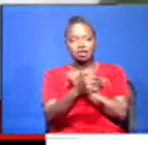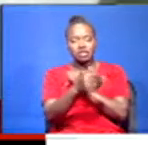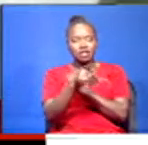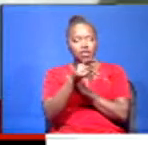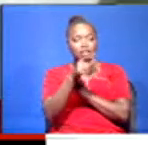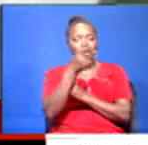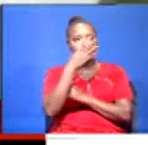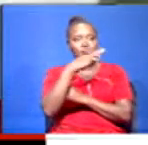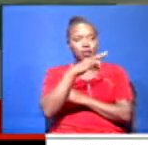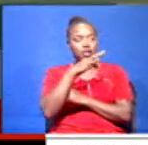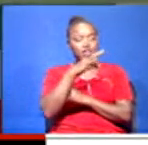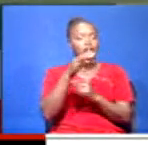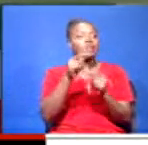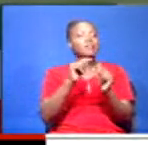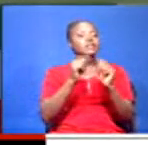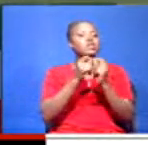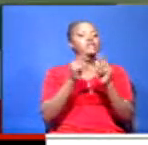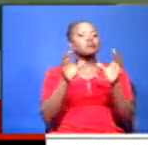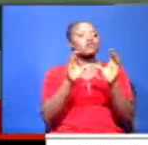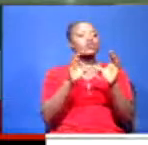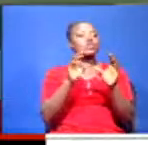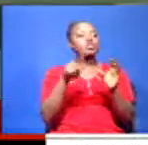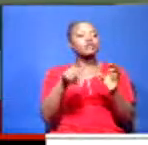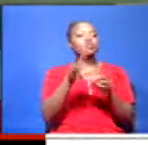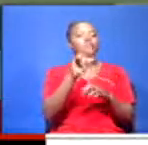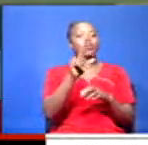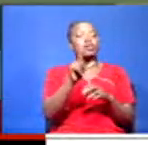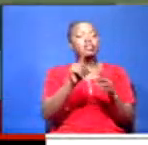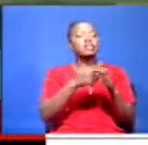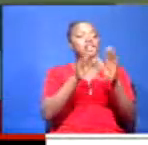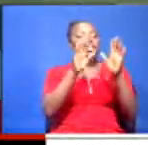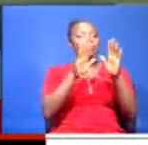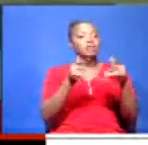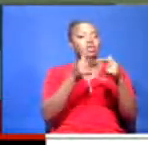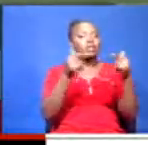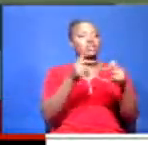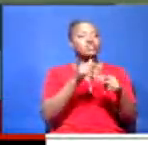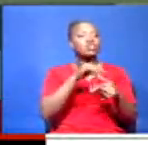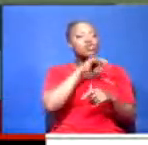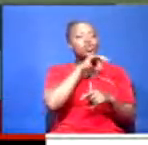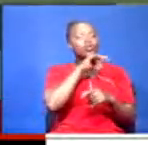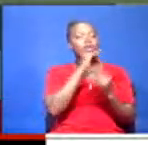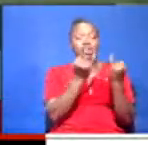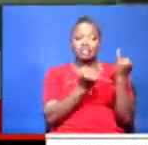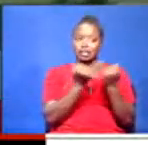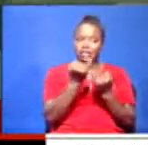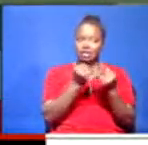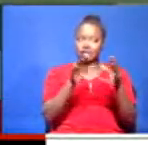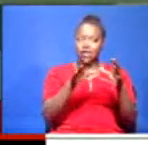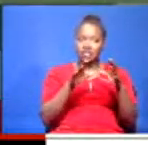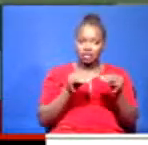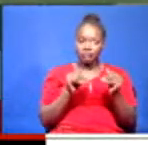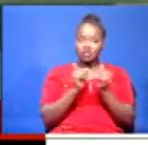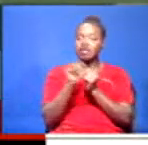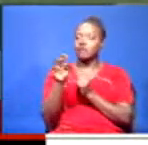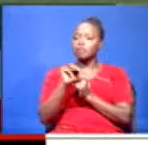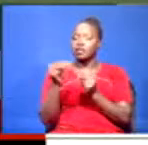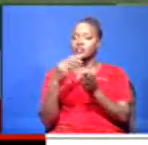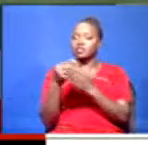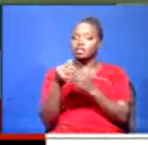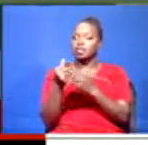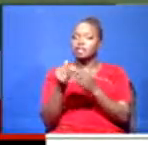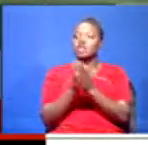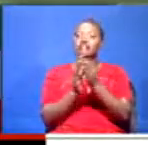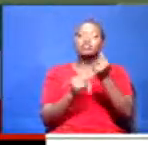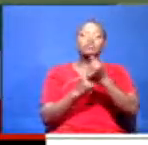team coached by Paul Odera will begin their campaign against Uganda this Saturday. The team received a 10 million shilling sponsorship boost